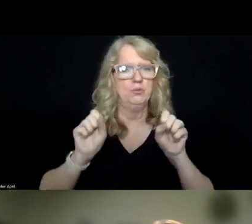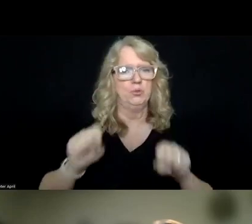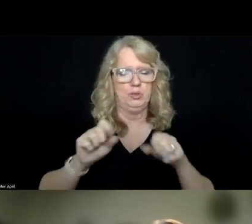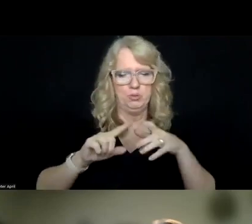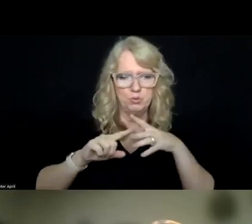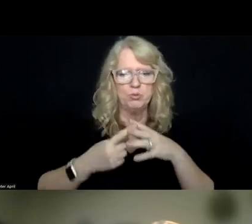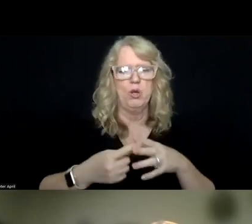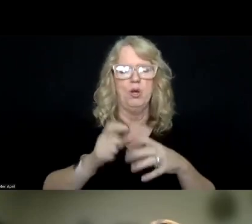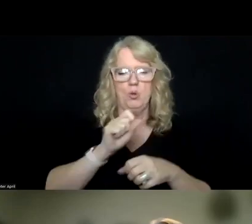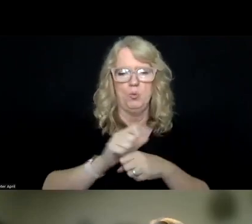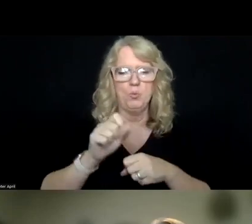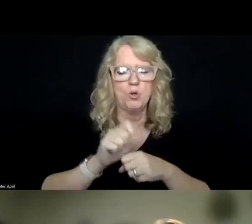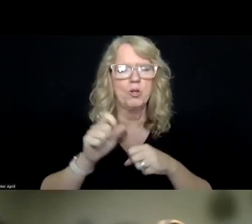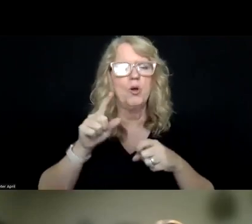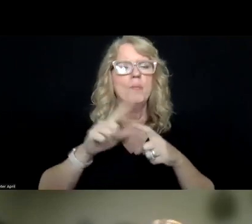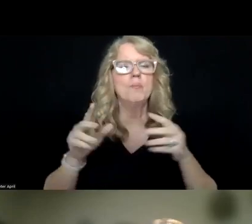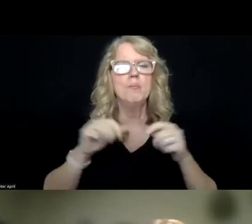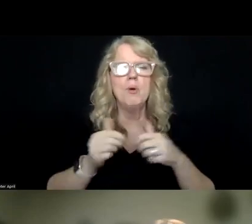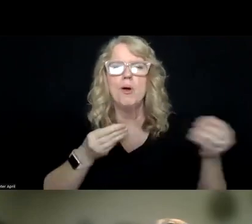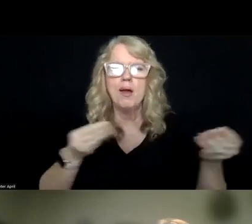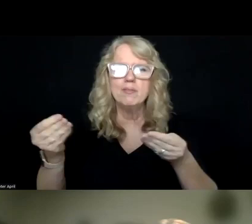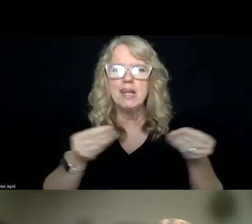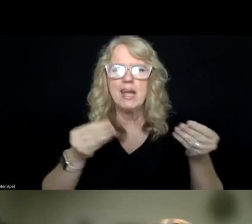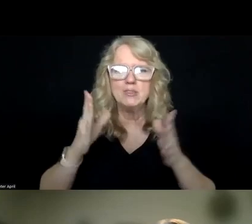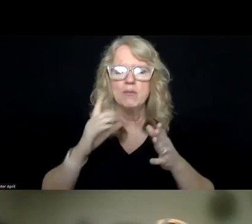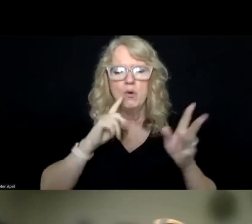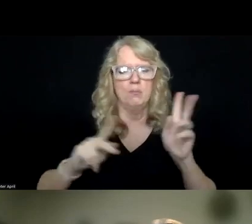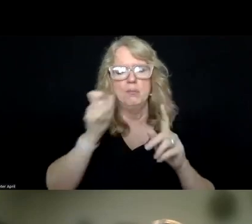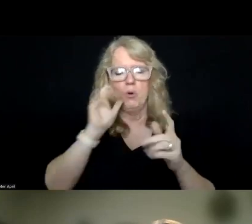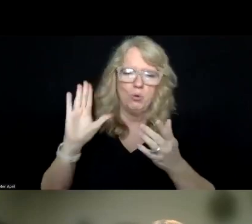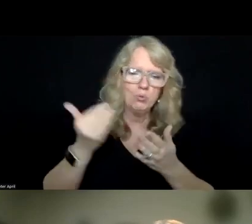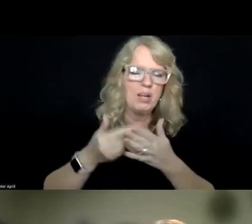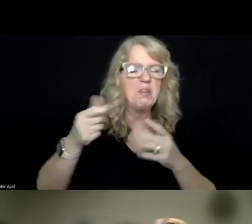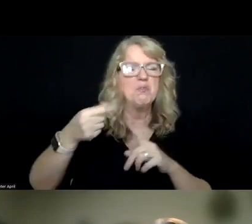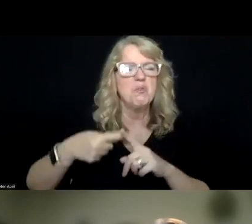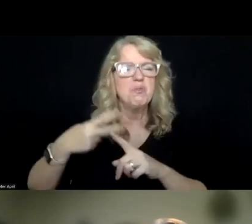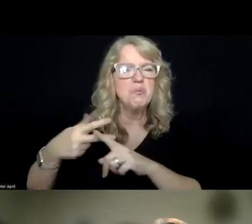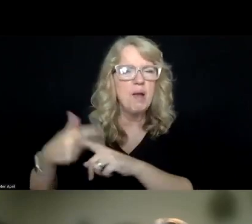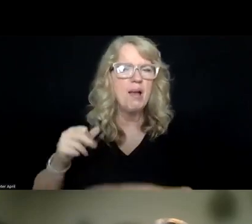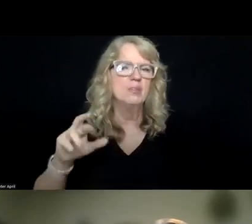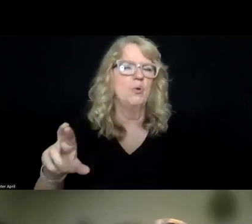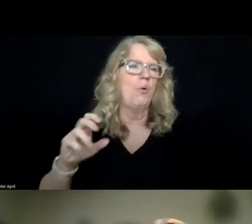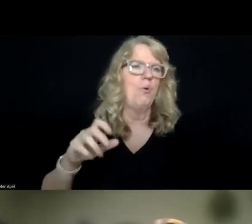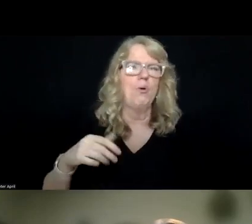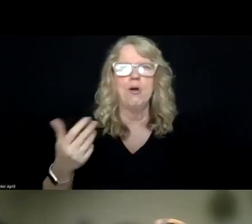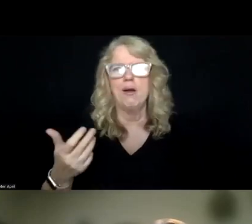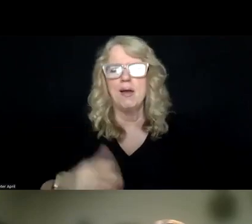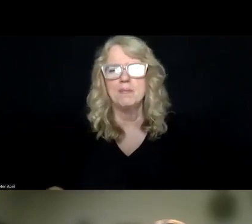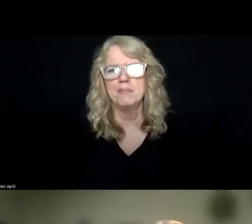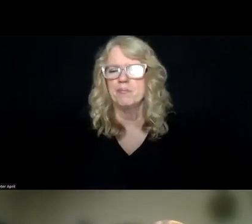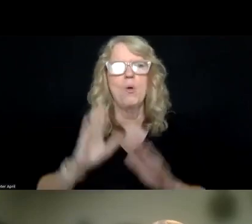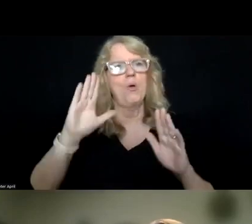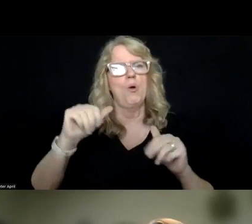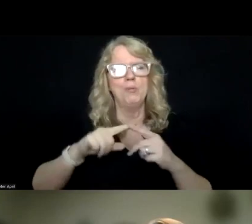working informally, kind of as a liaison for other people who are coming to the area, either for a few months or hoping to